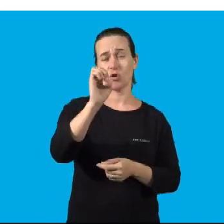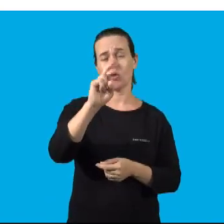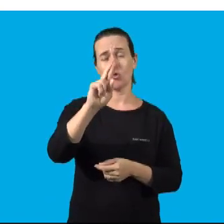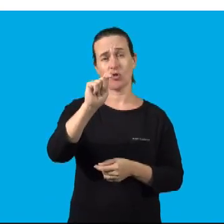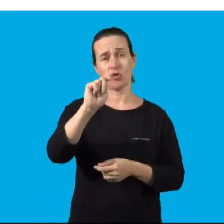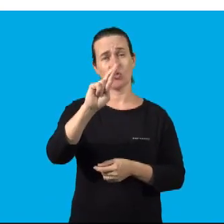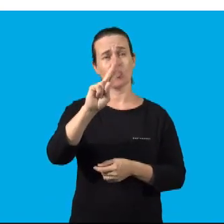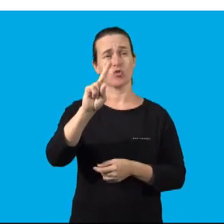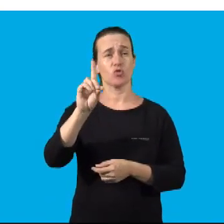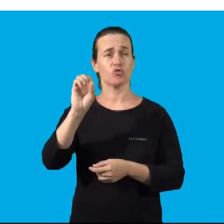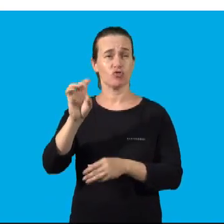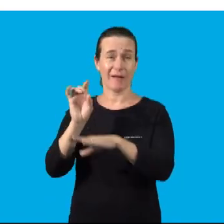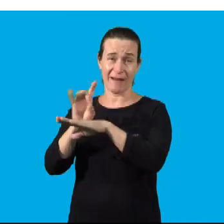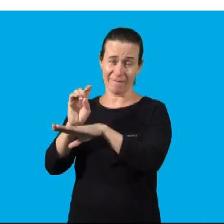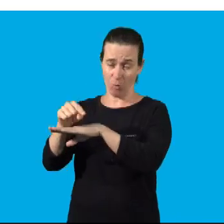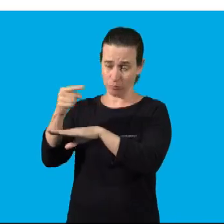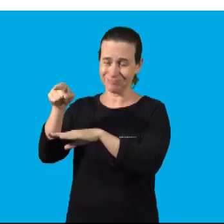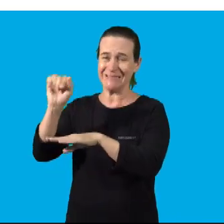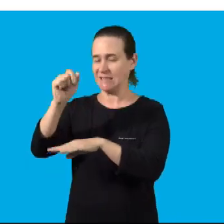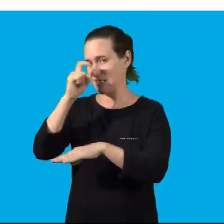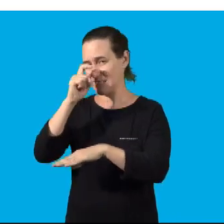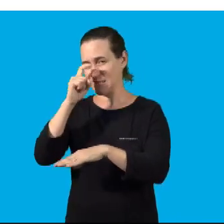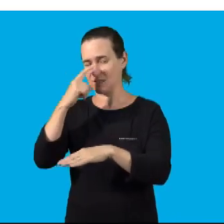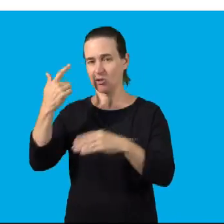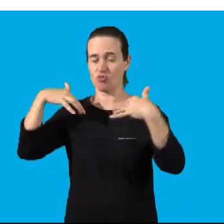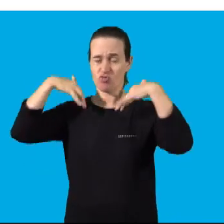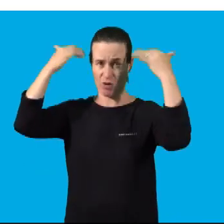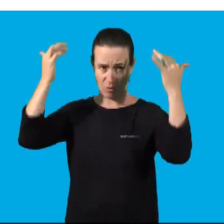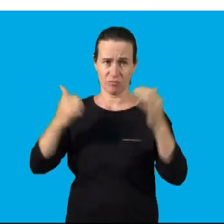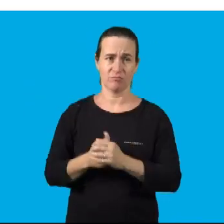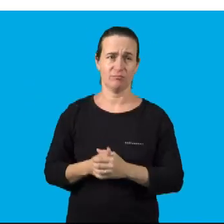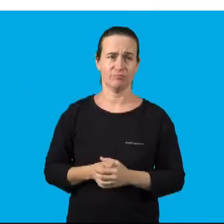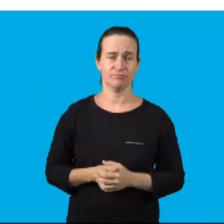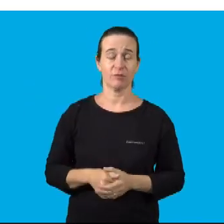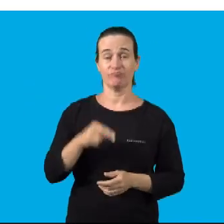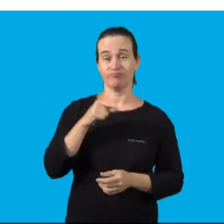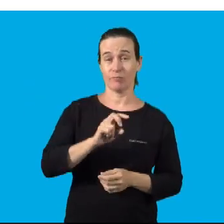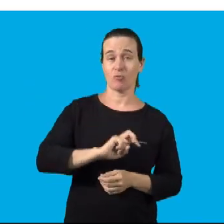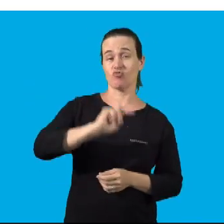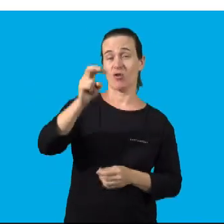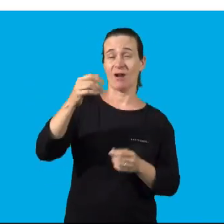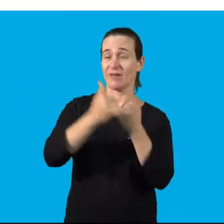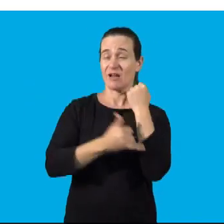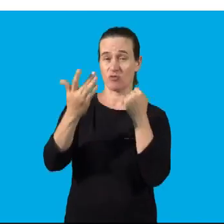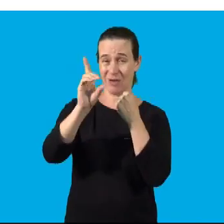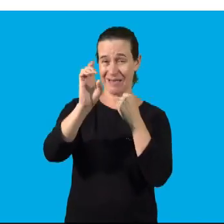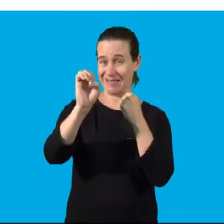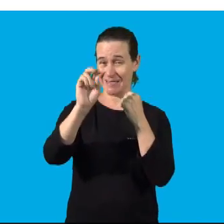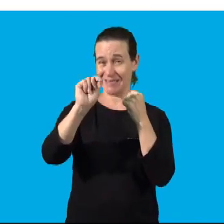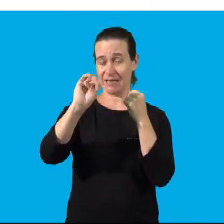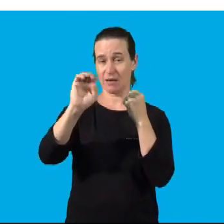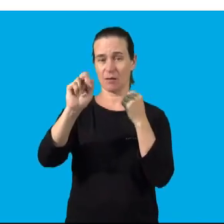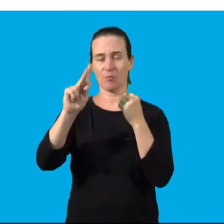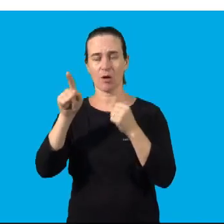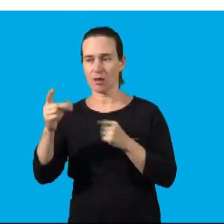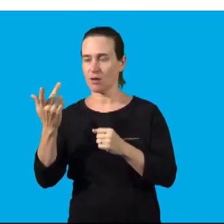Laertes that his sister has drowned. So he has now arrived at Denmark at Elsinore Castle, and he realizes